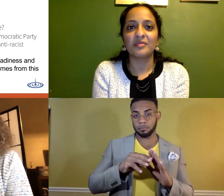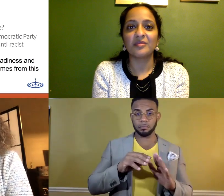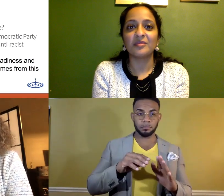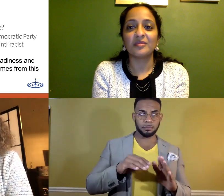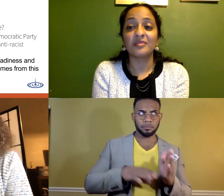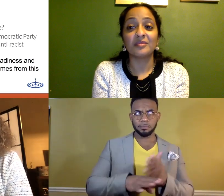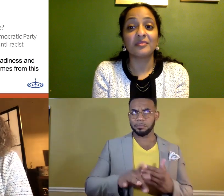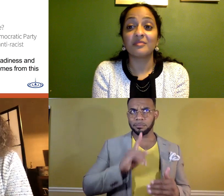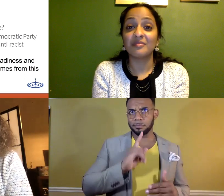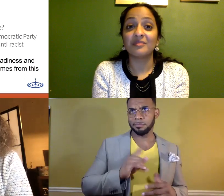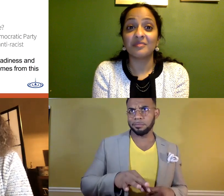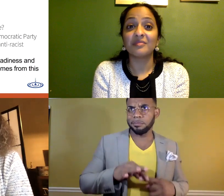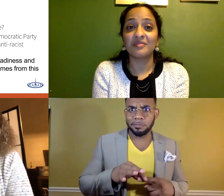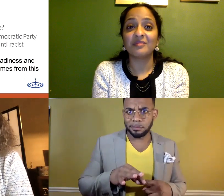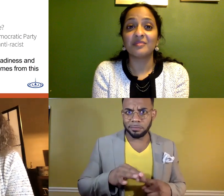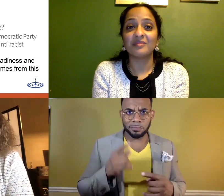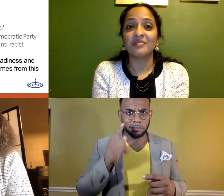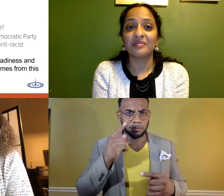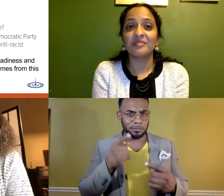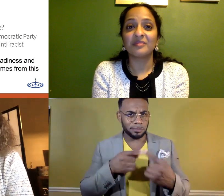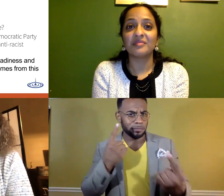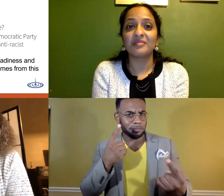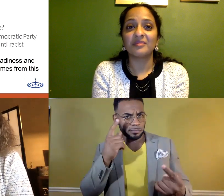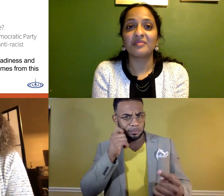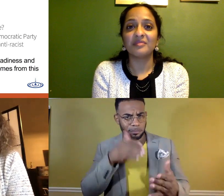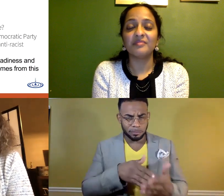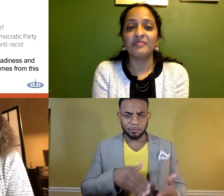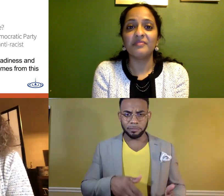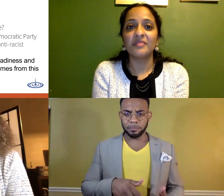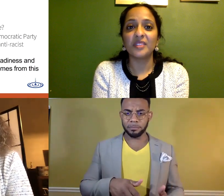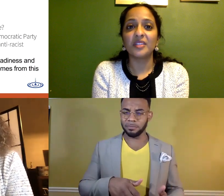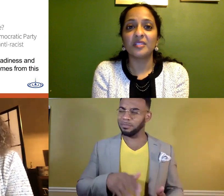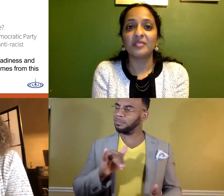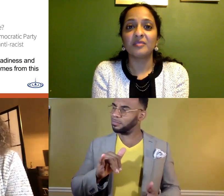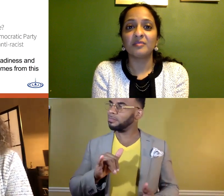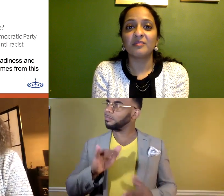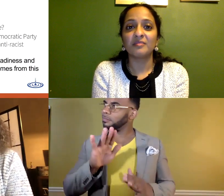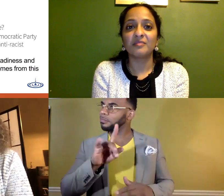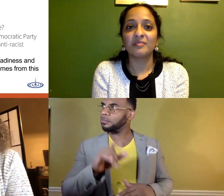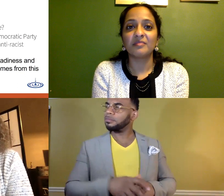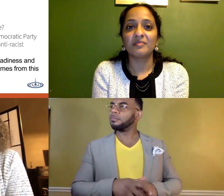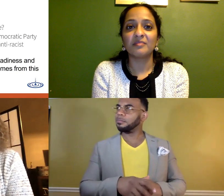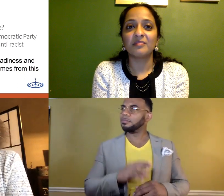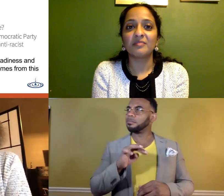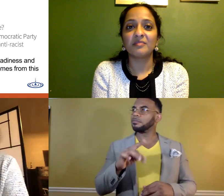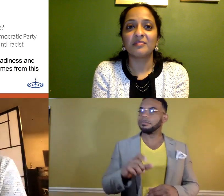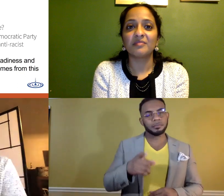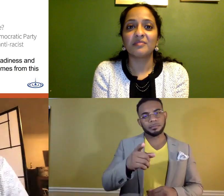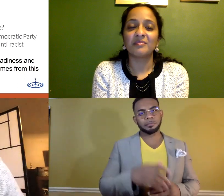be particularly anti-racist? That's a great question, Michelle.